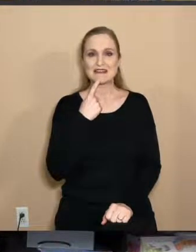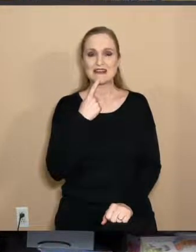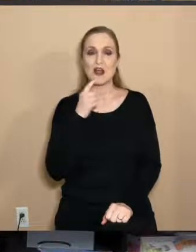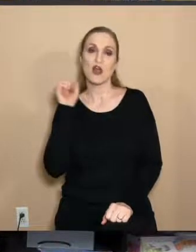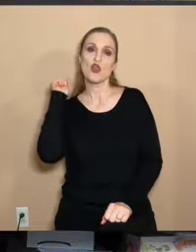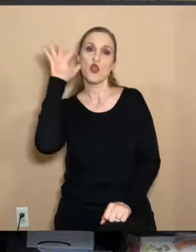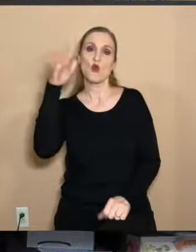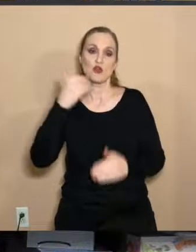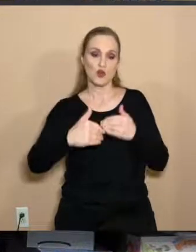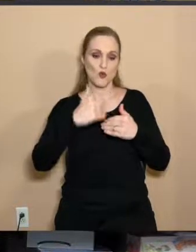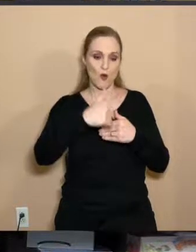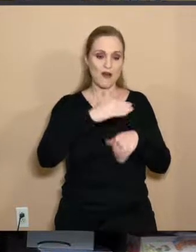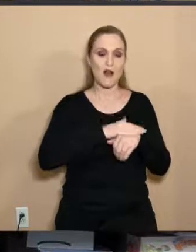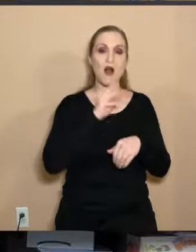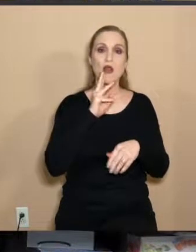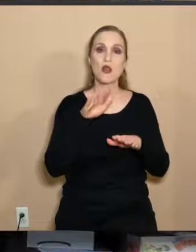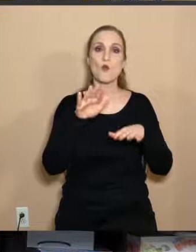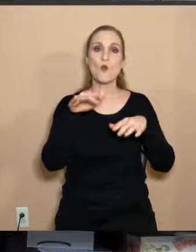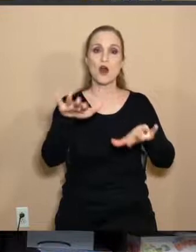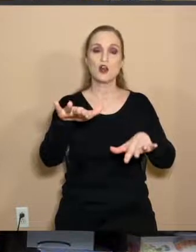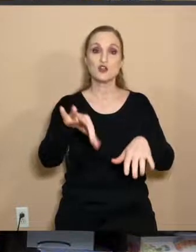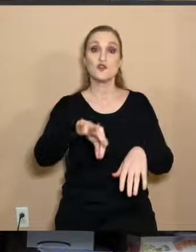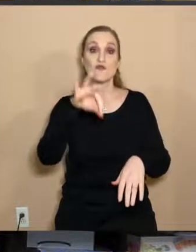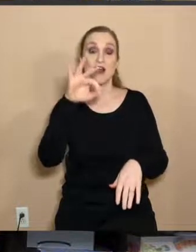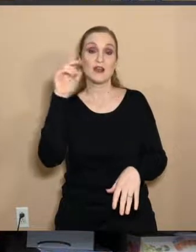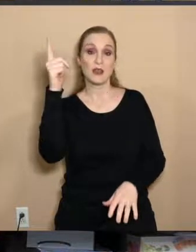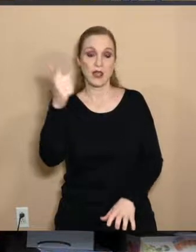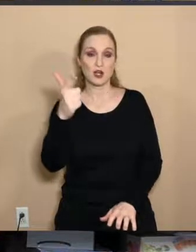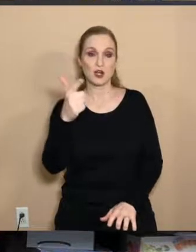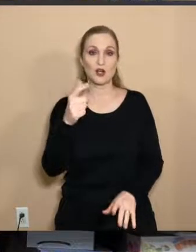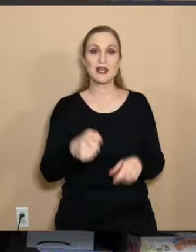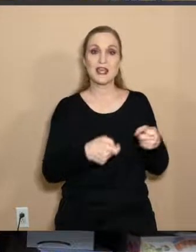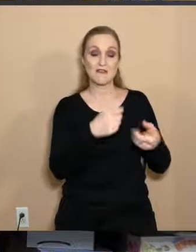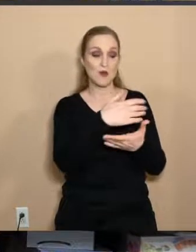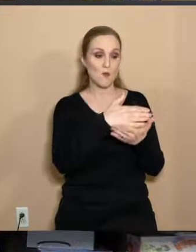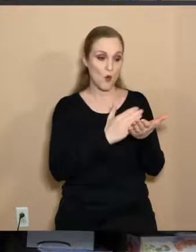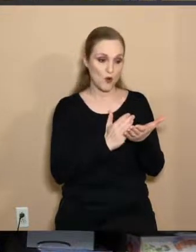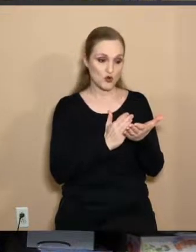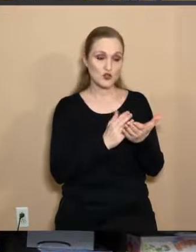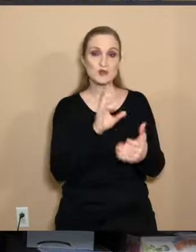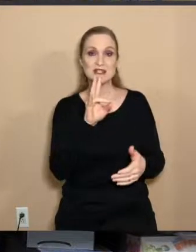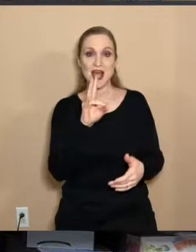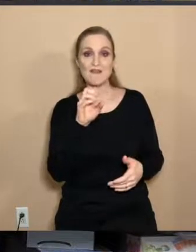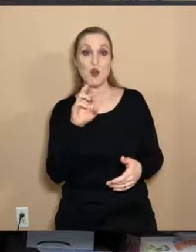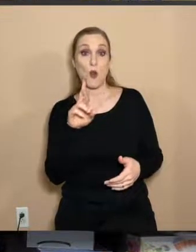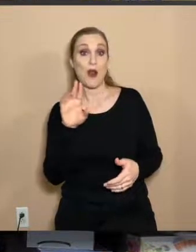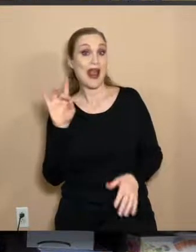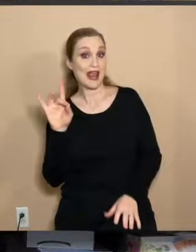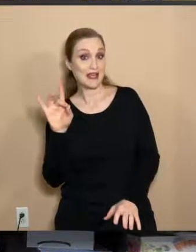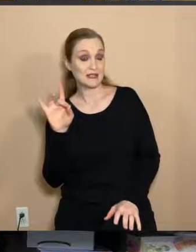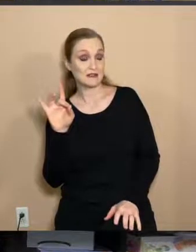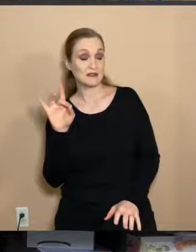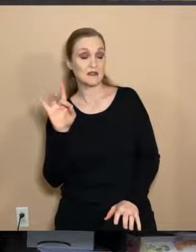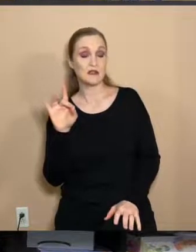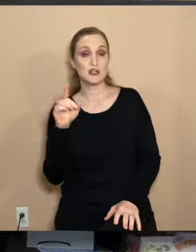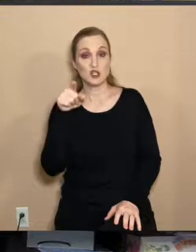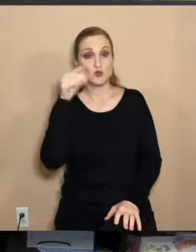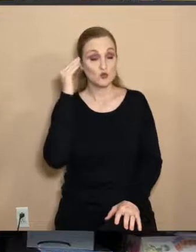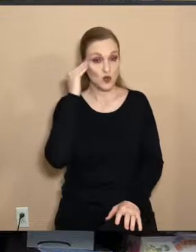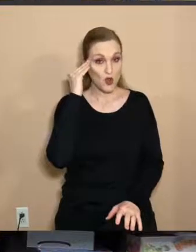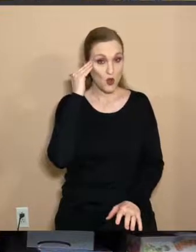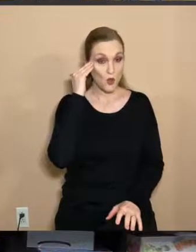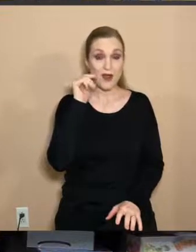the waters, for you will find it after many days. Give a portion to 7 or even to 8, for you